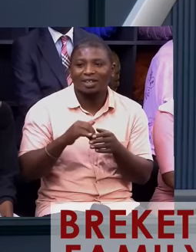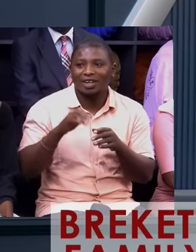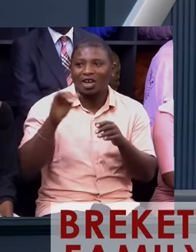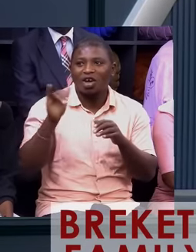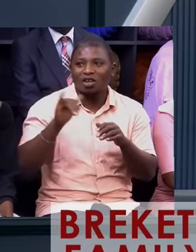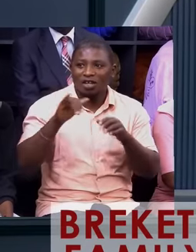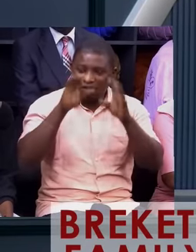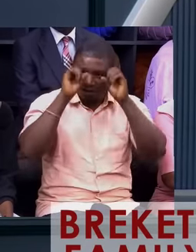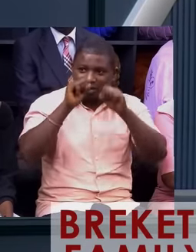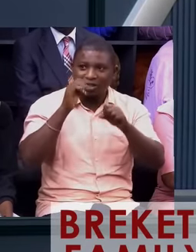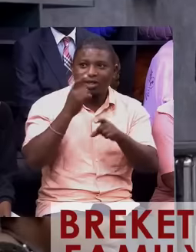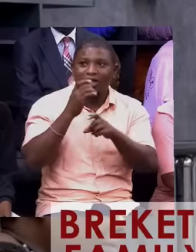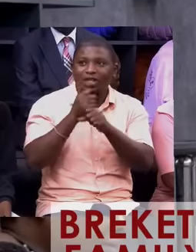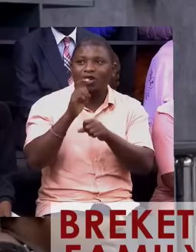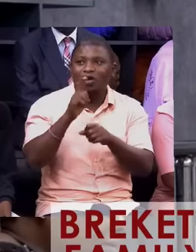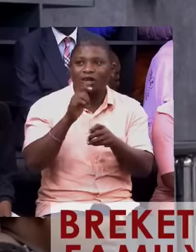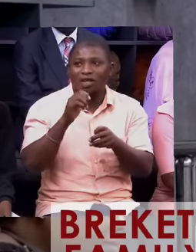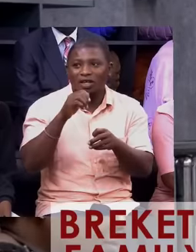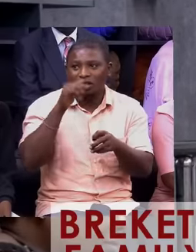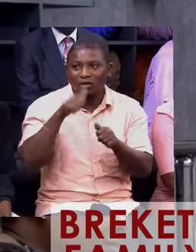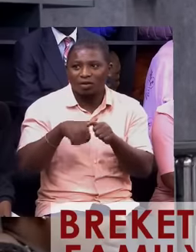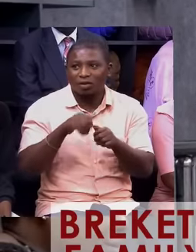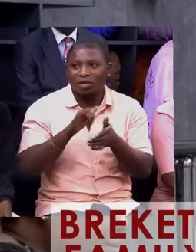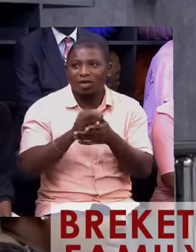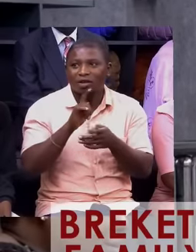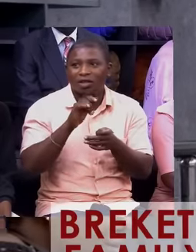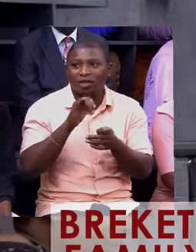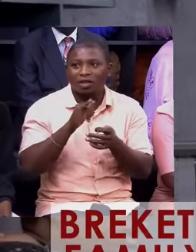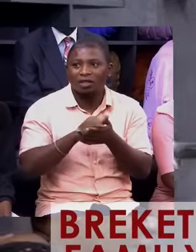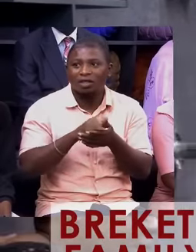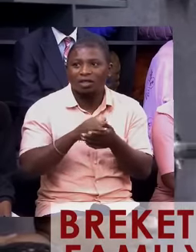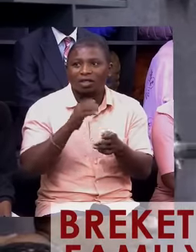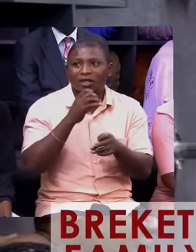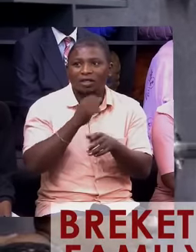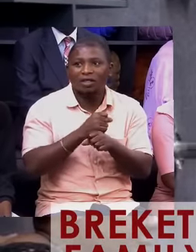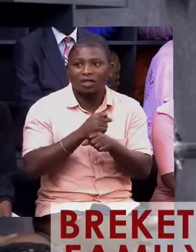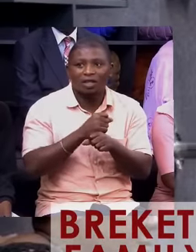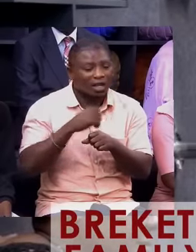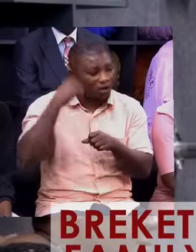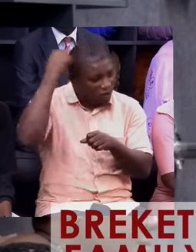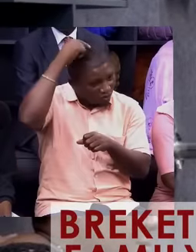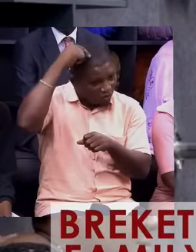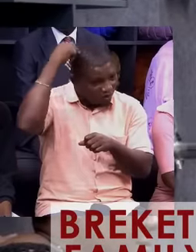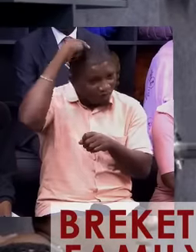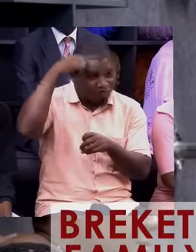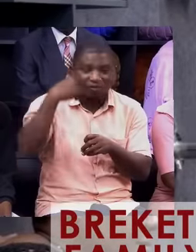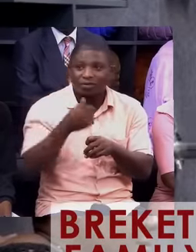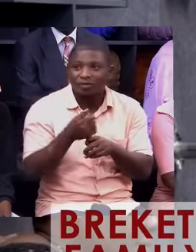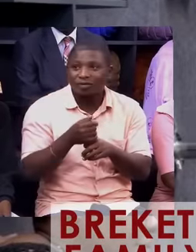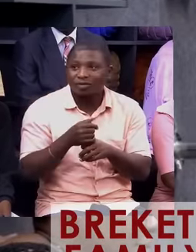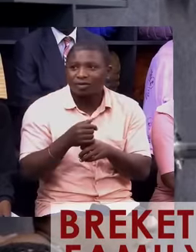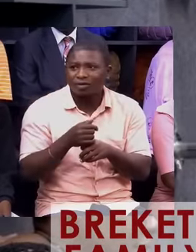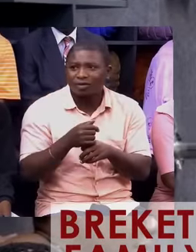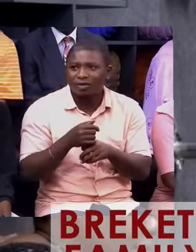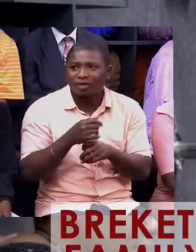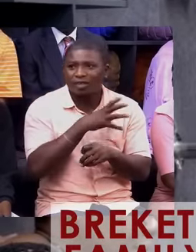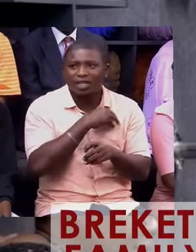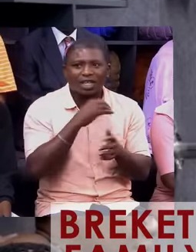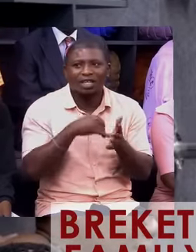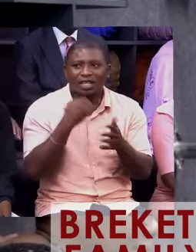die I just remember that one where they take one lie like wood put for head for he I and did they